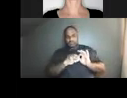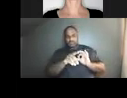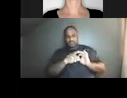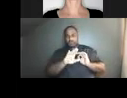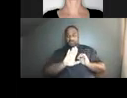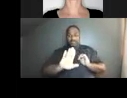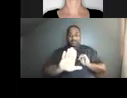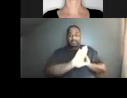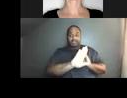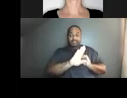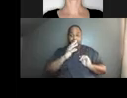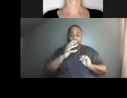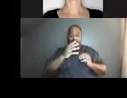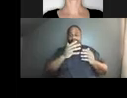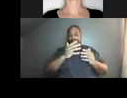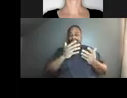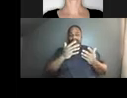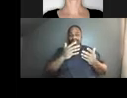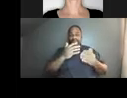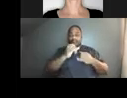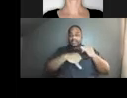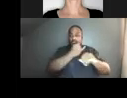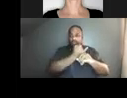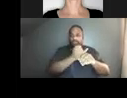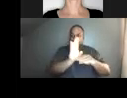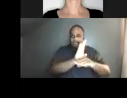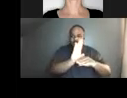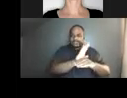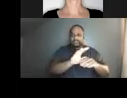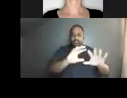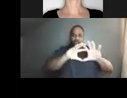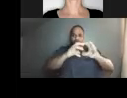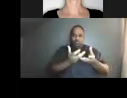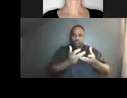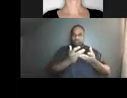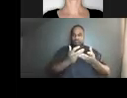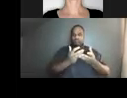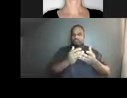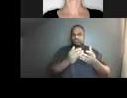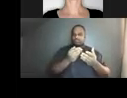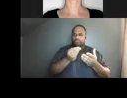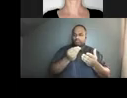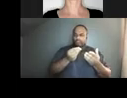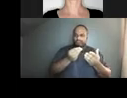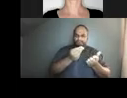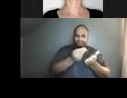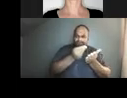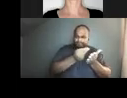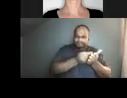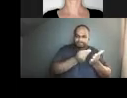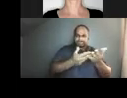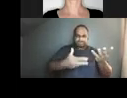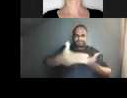of international global community of businesses, but at the same time it goes into Russian reality, and now not only